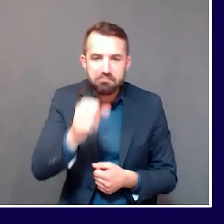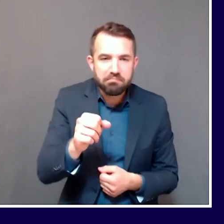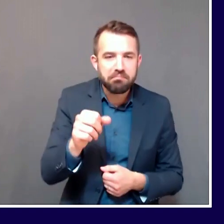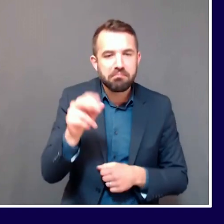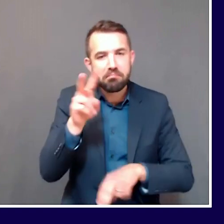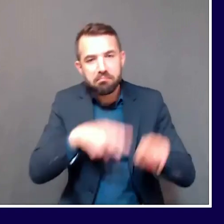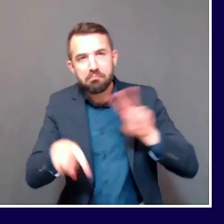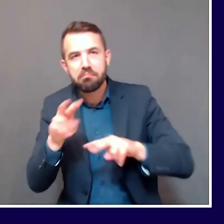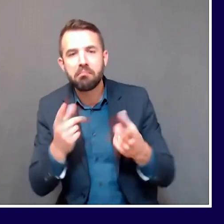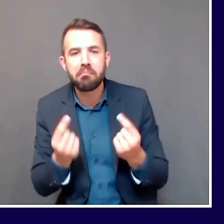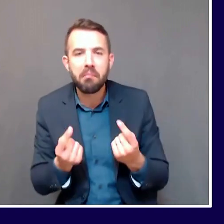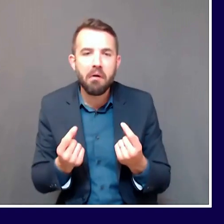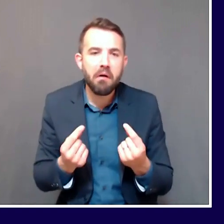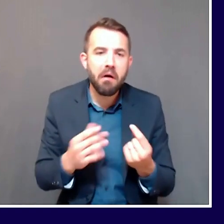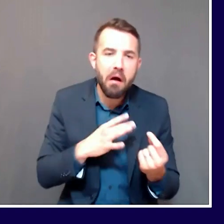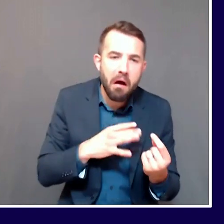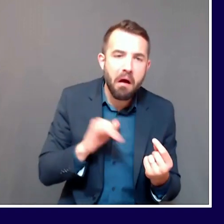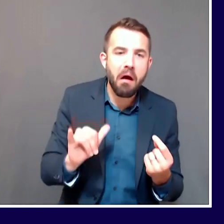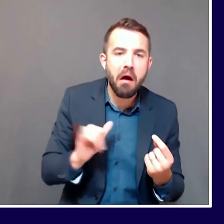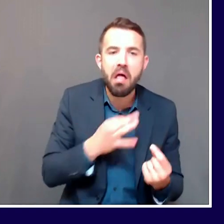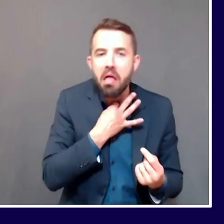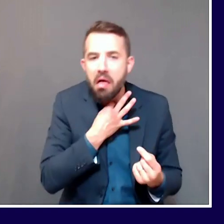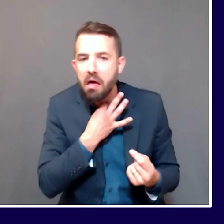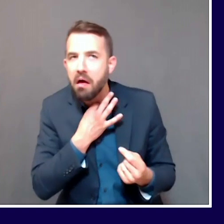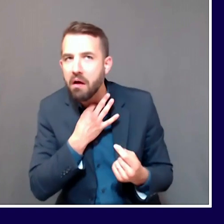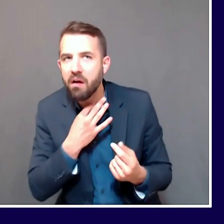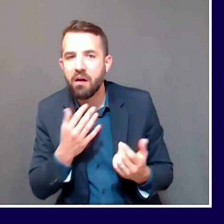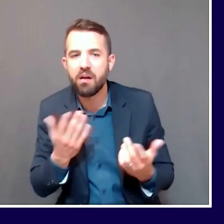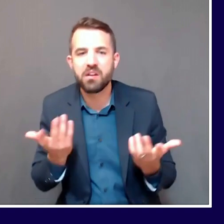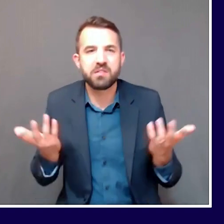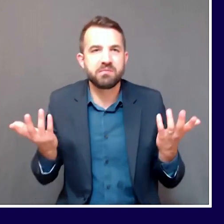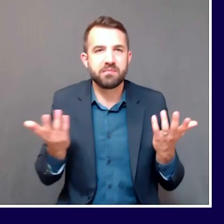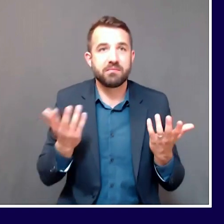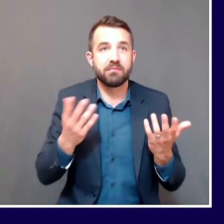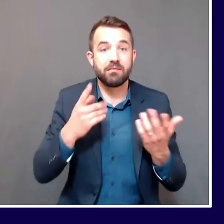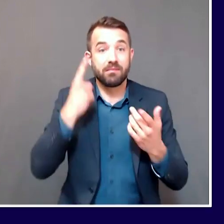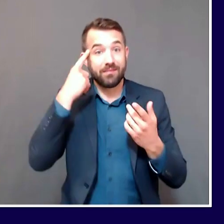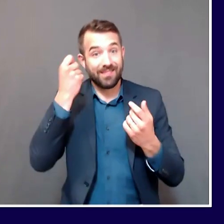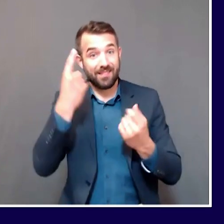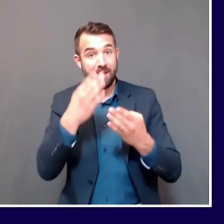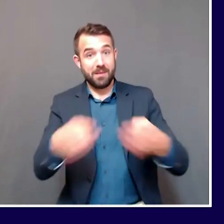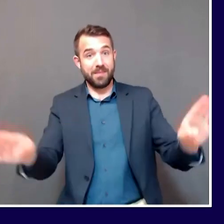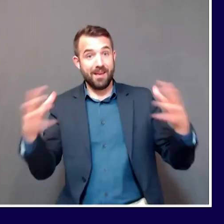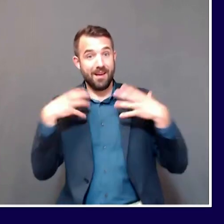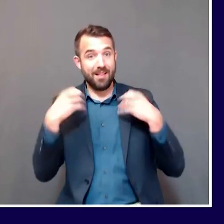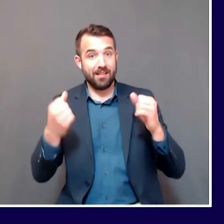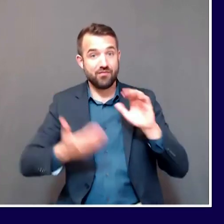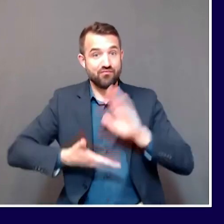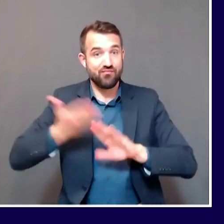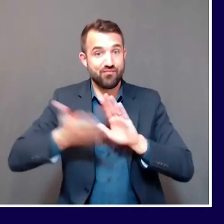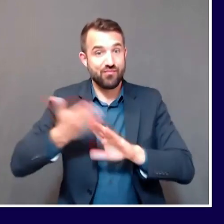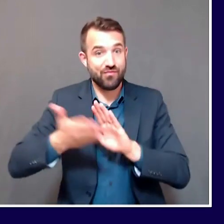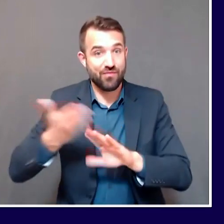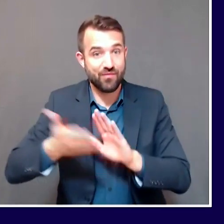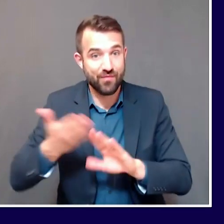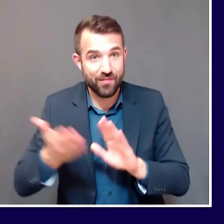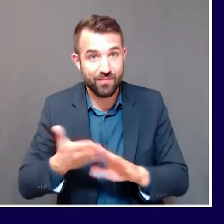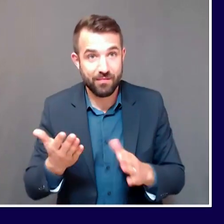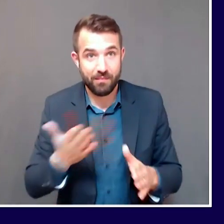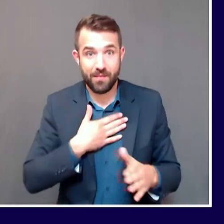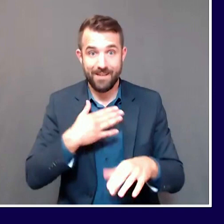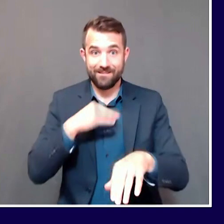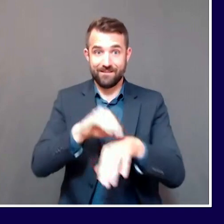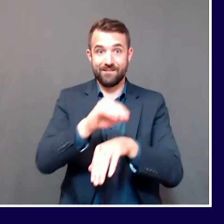A versus B. But from a public health perspective, from an operations perspective, and from the advice that I would ask everyone